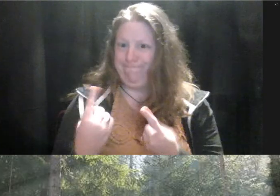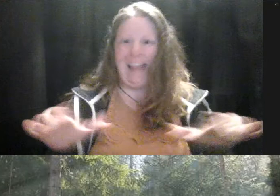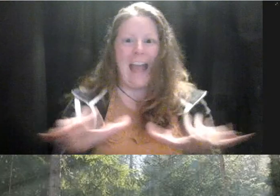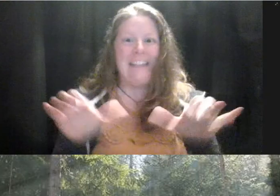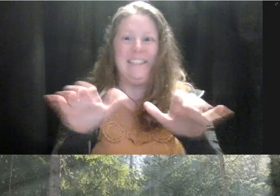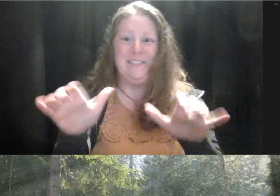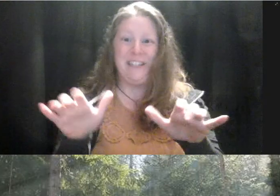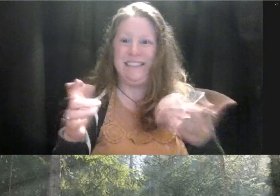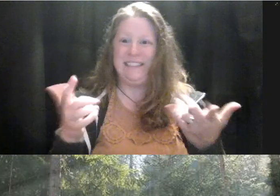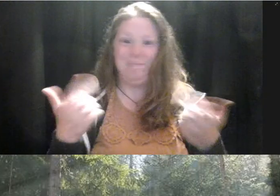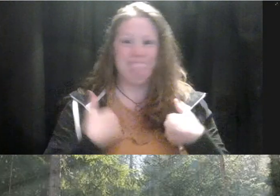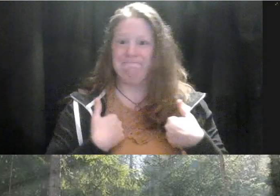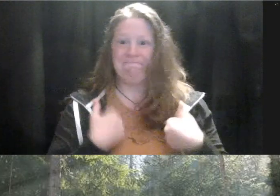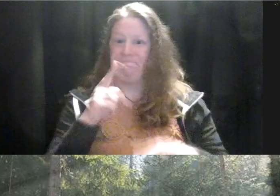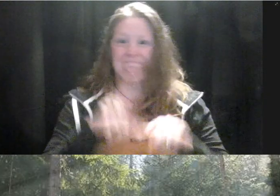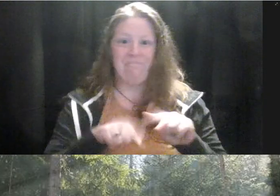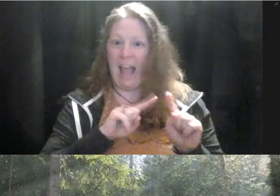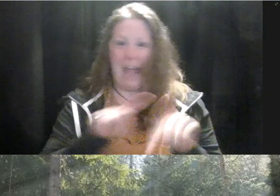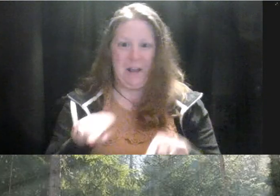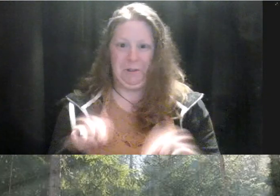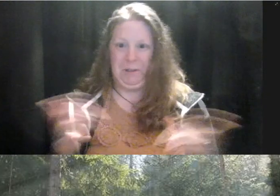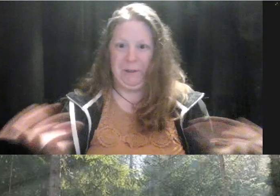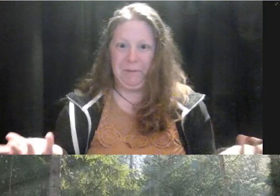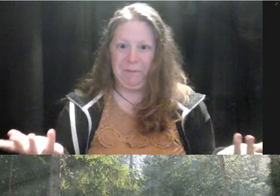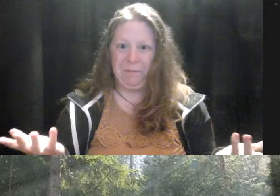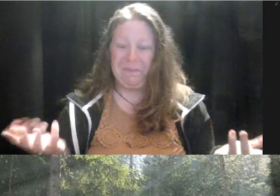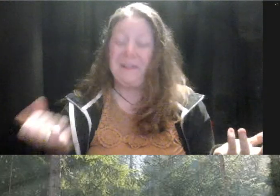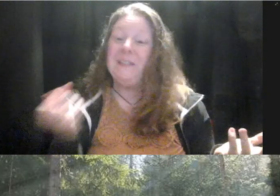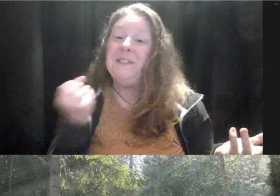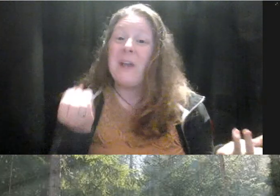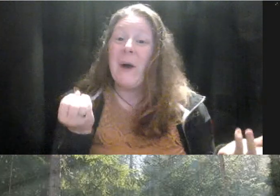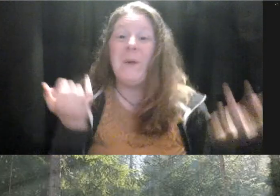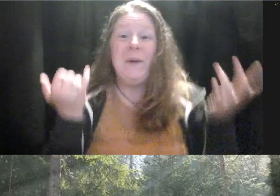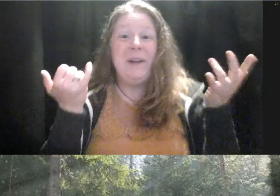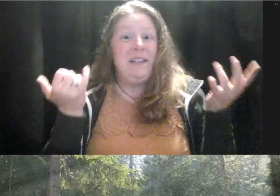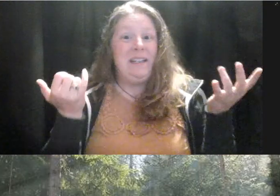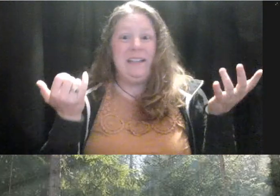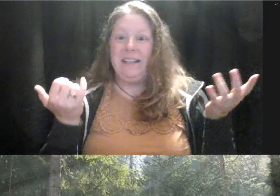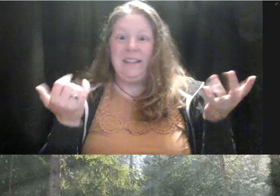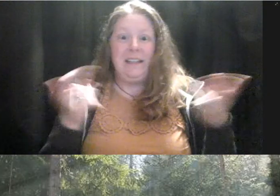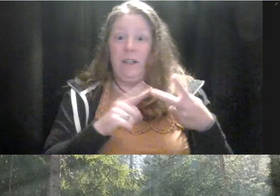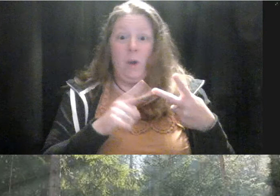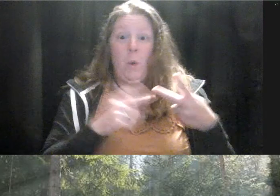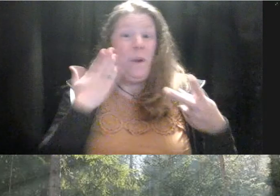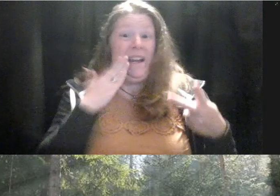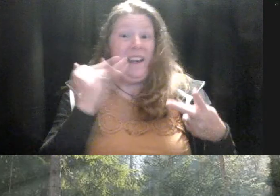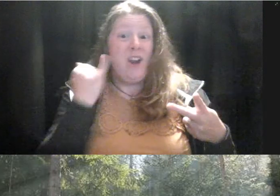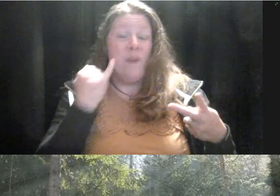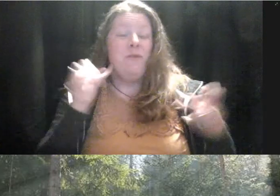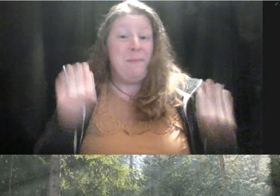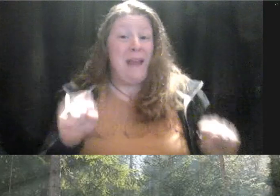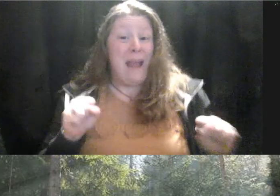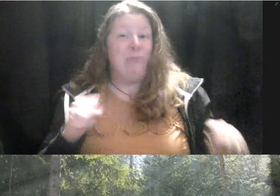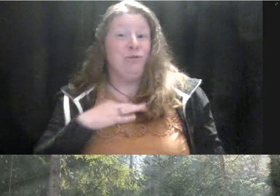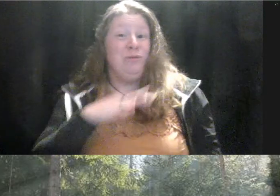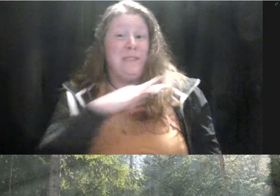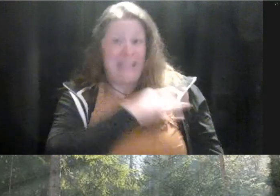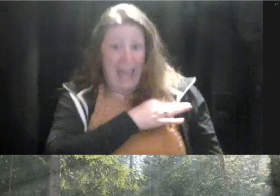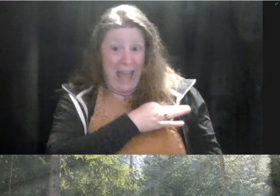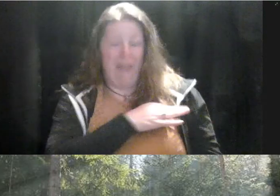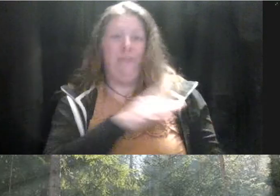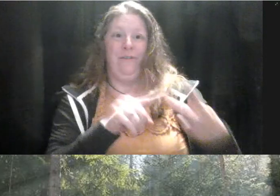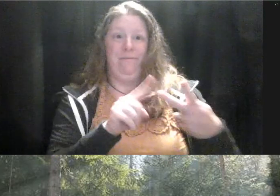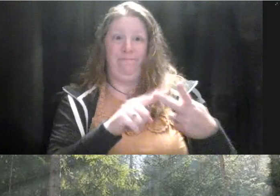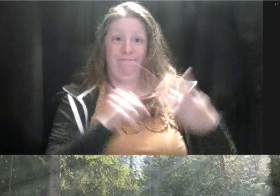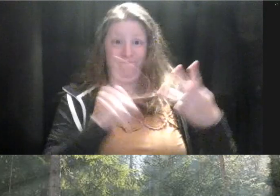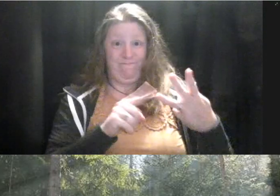I've been running this for years, and I don't know if I can go. So we don't know if we'd be